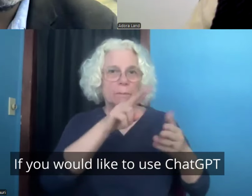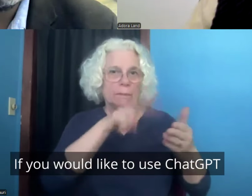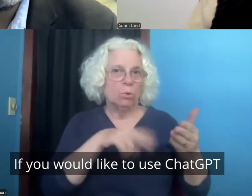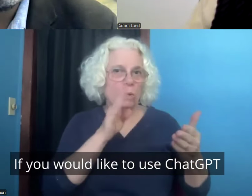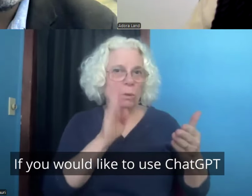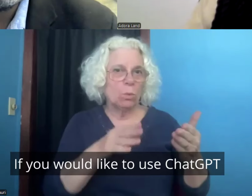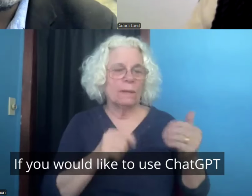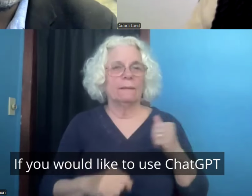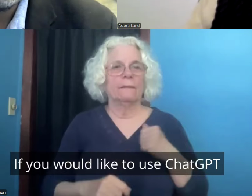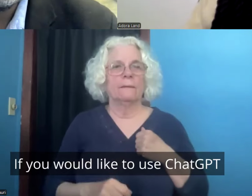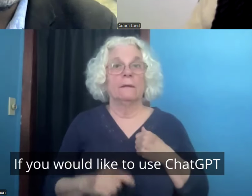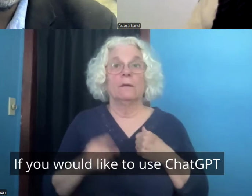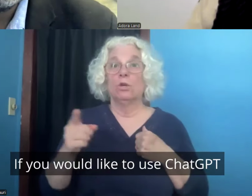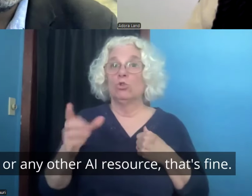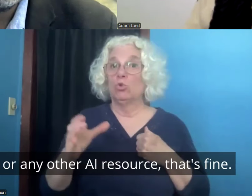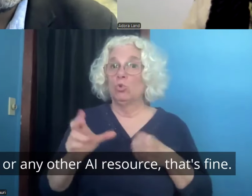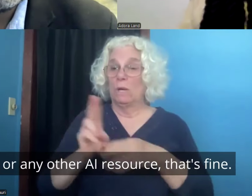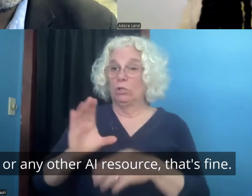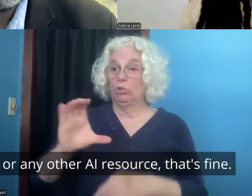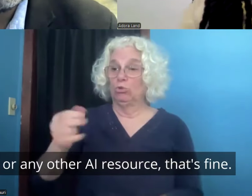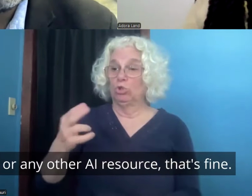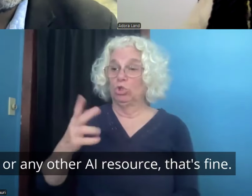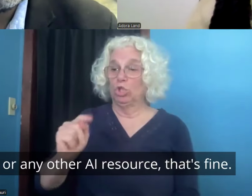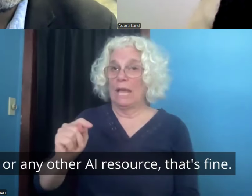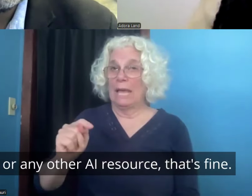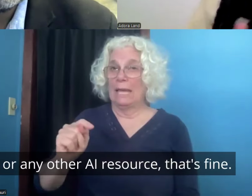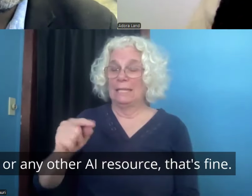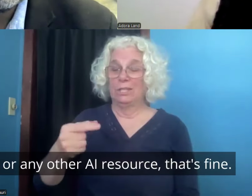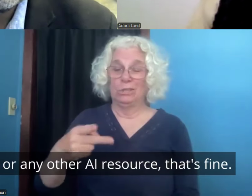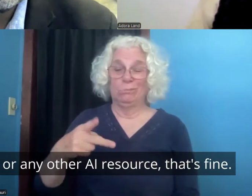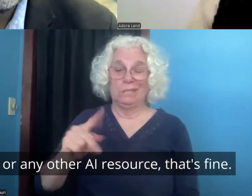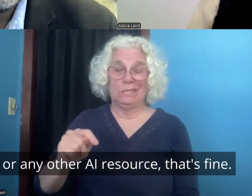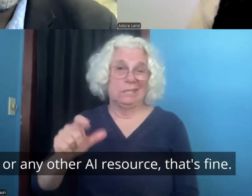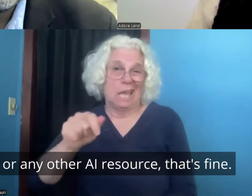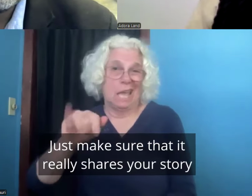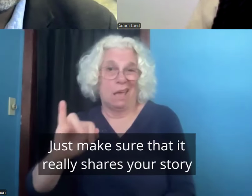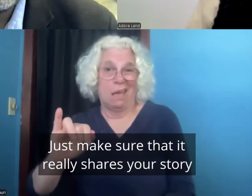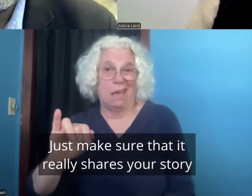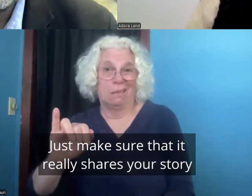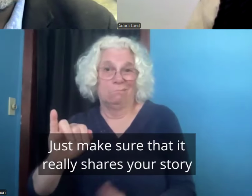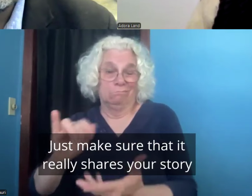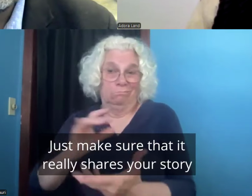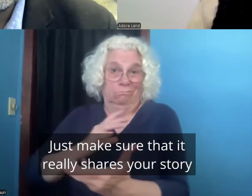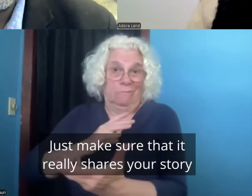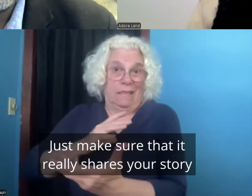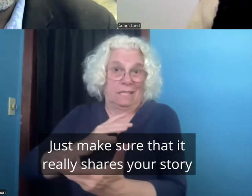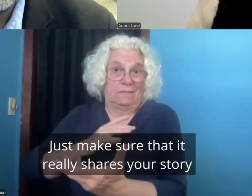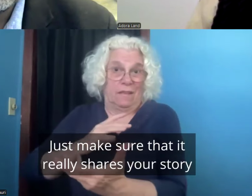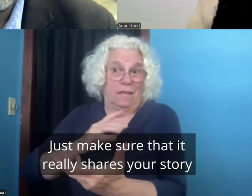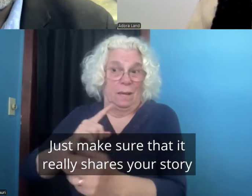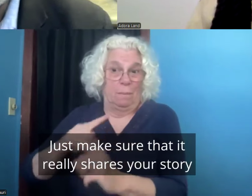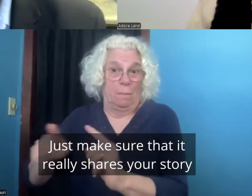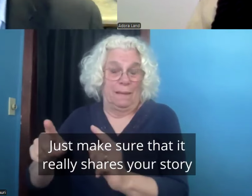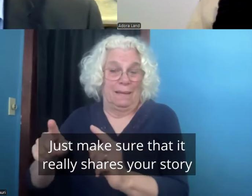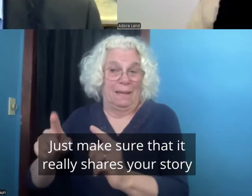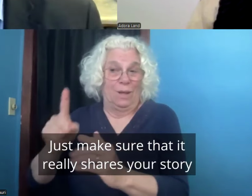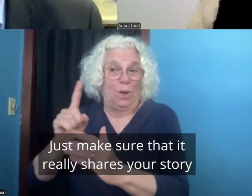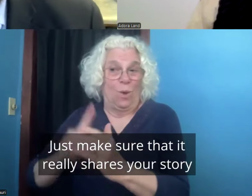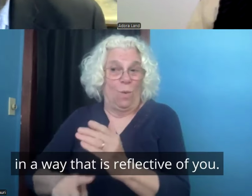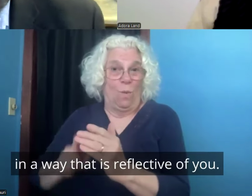If you would like to use ChatGPT or any other AI resource, that's fine. Just make sure that it really shares